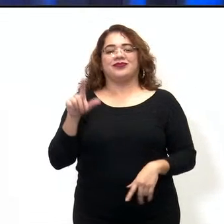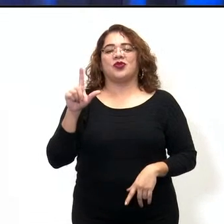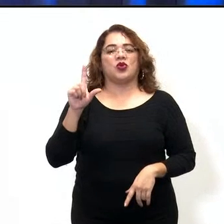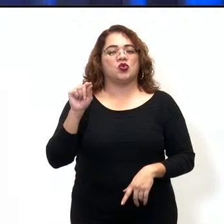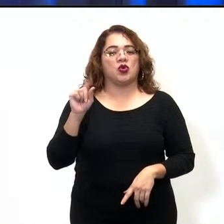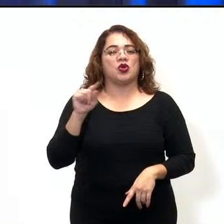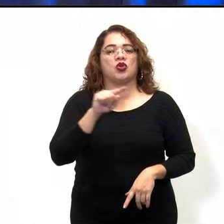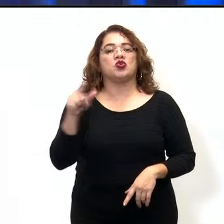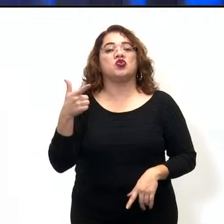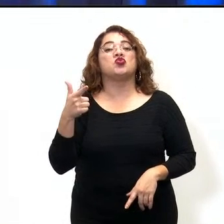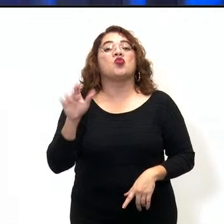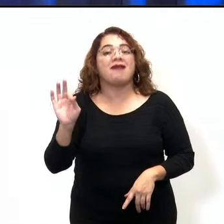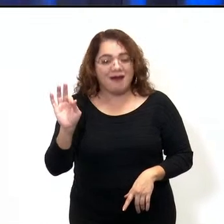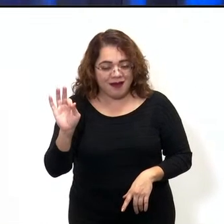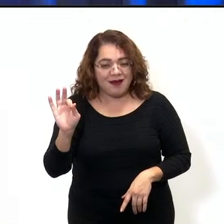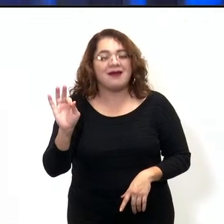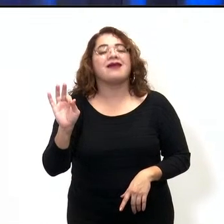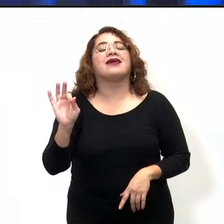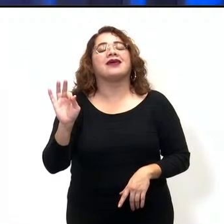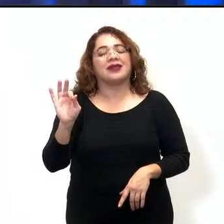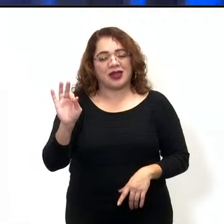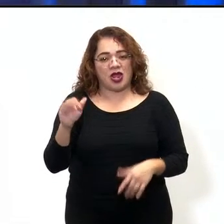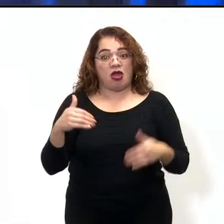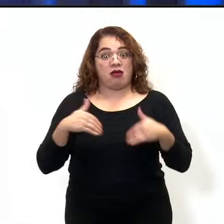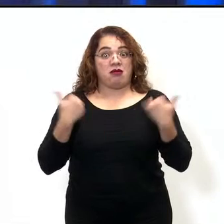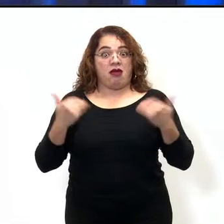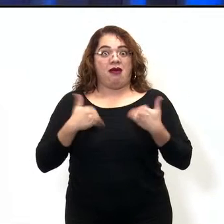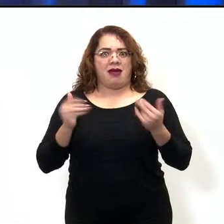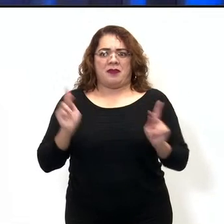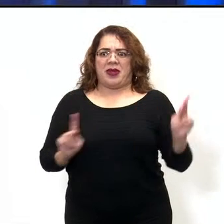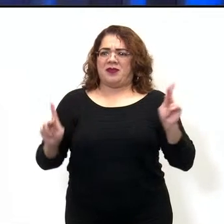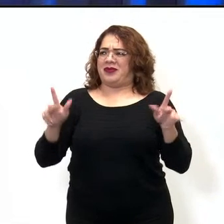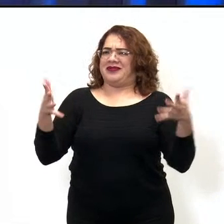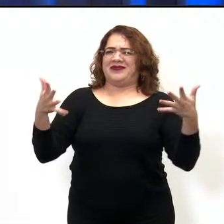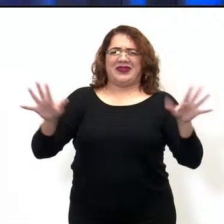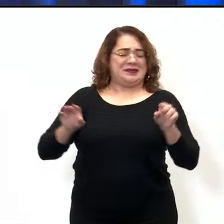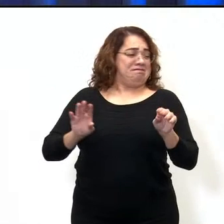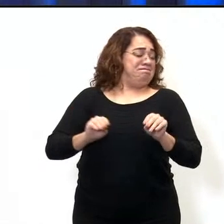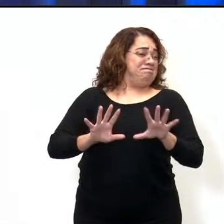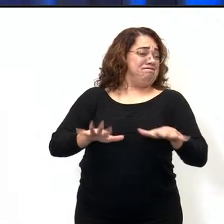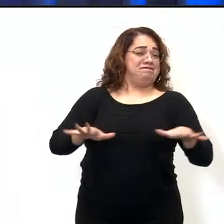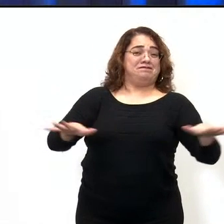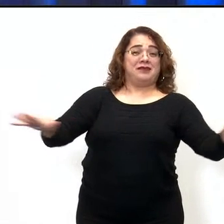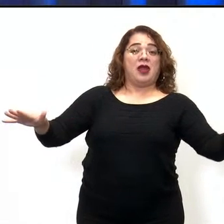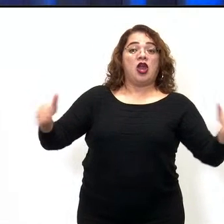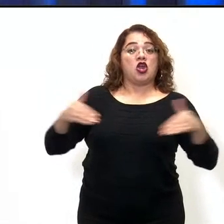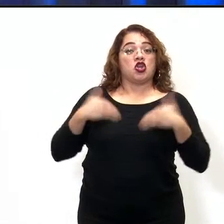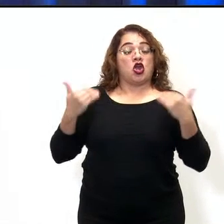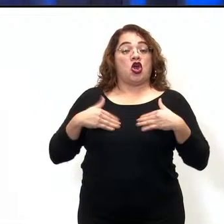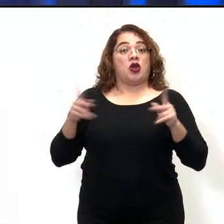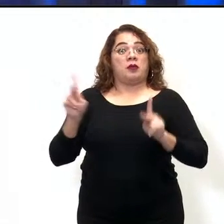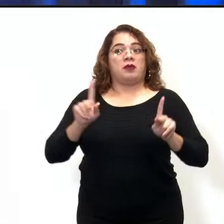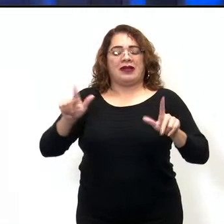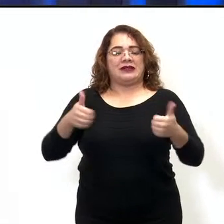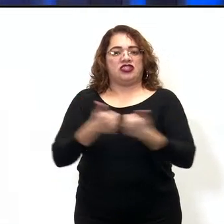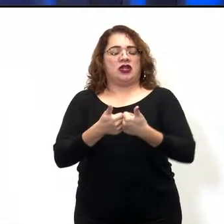29. This is now a young person's virus and a young person's